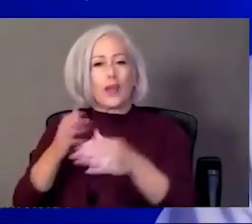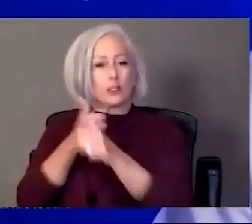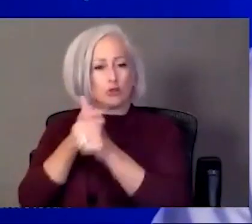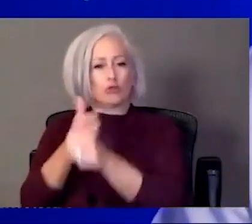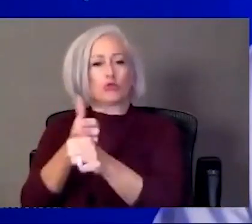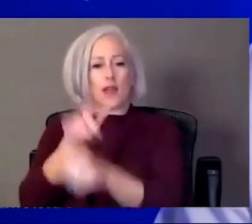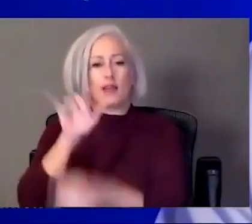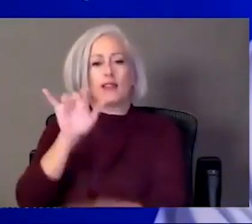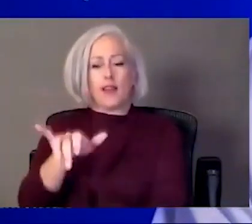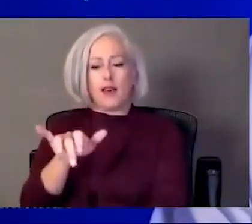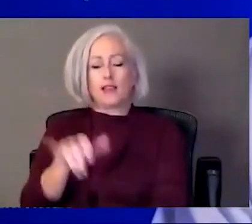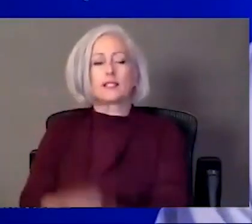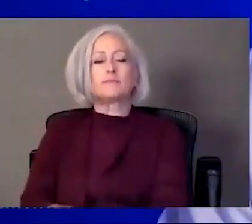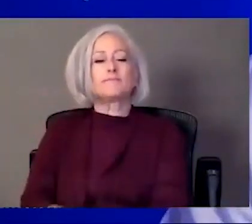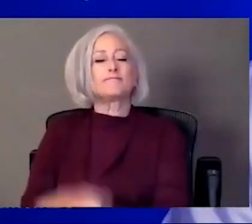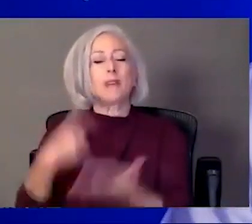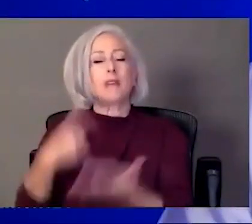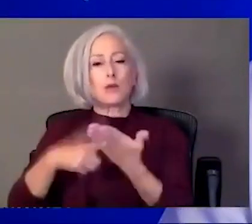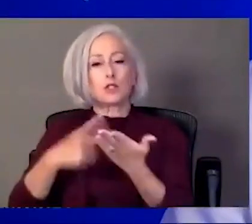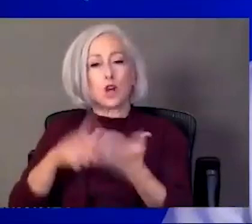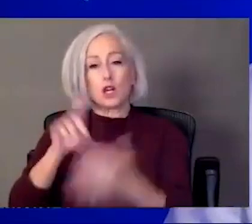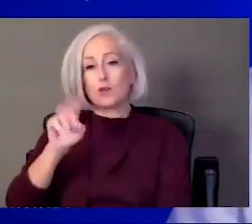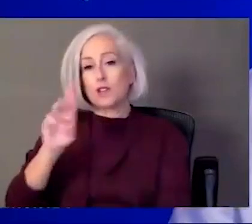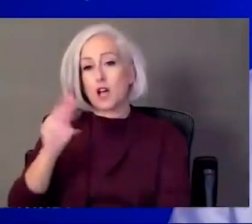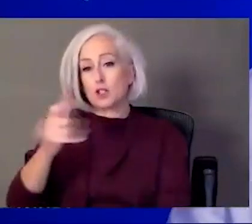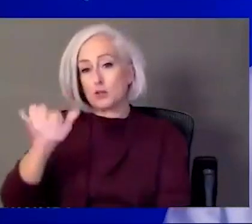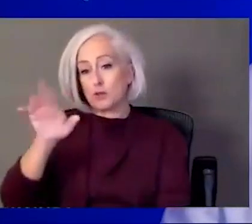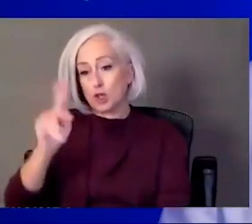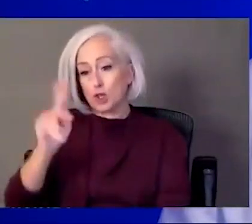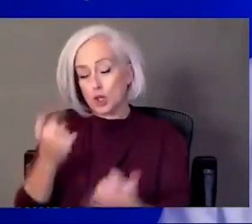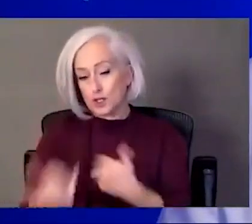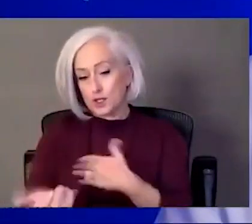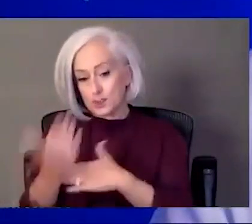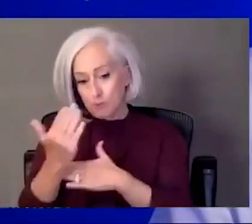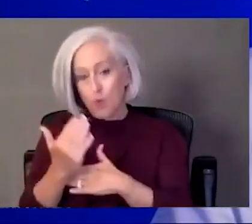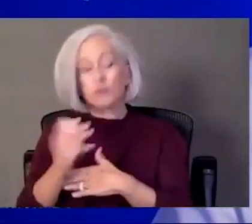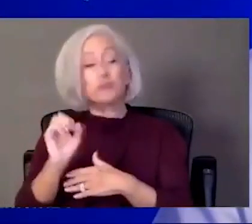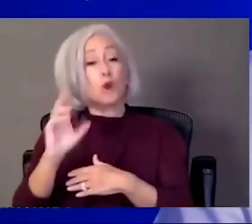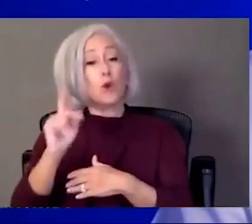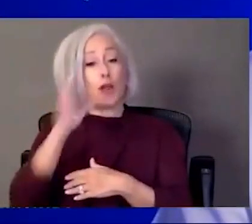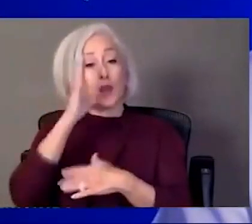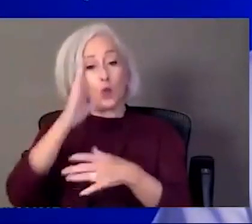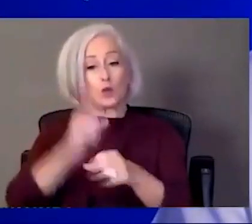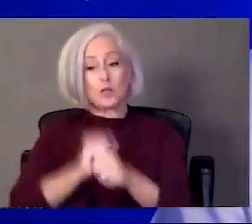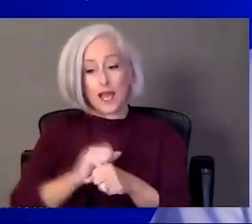Dr. McGuirk as I came in. The other issue is, okay, so you're going to get extra dosing. Are you going to